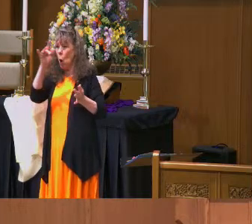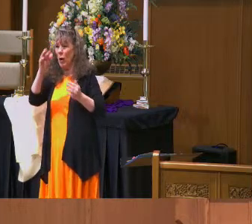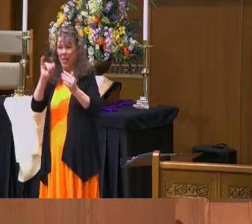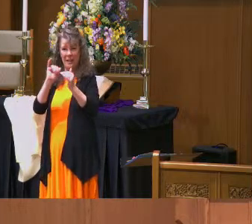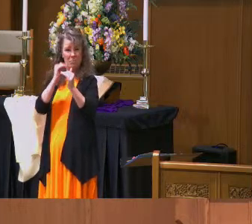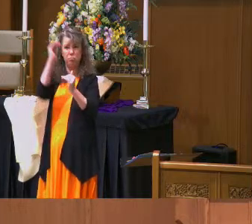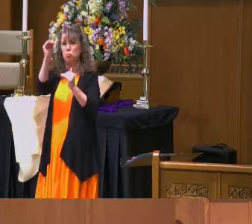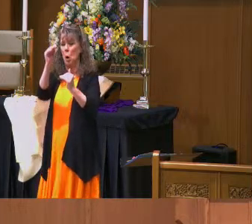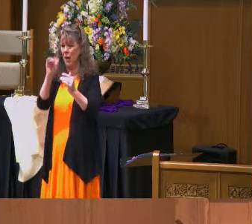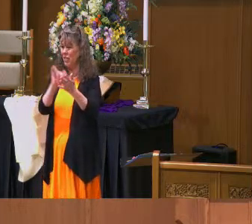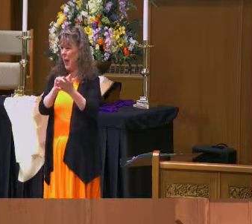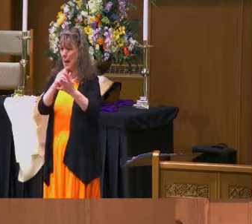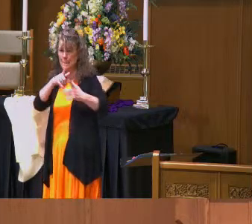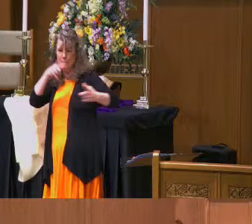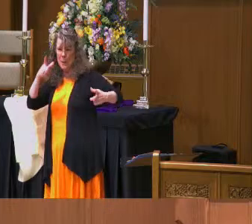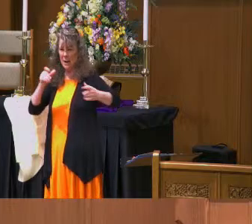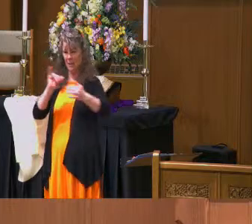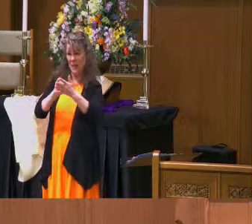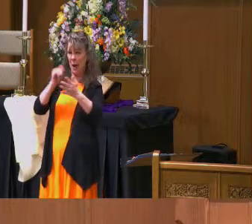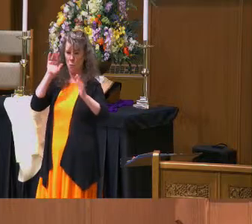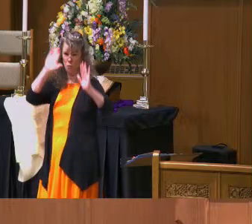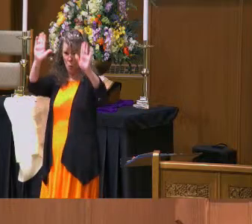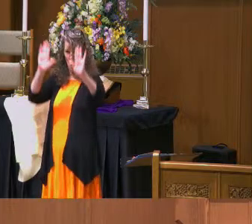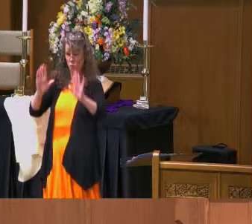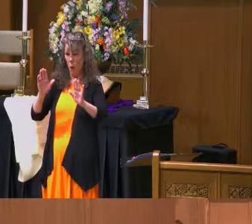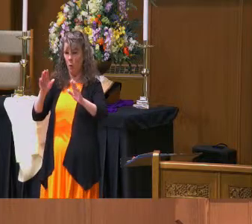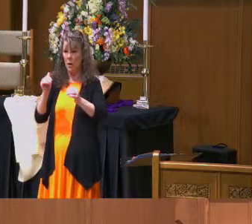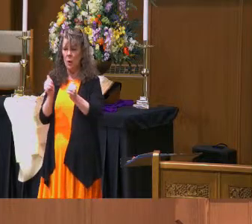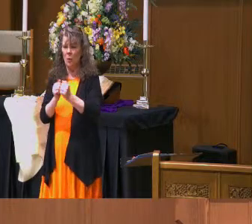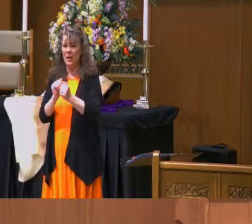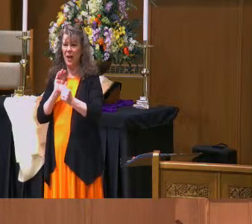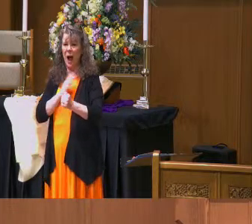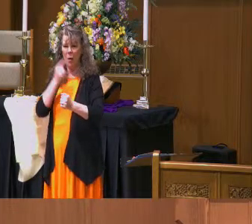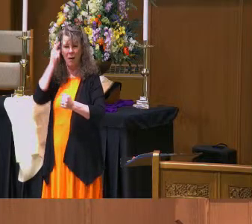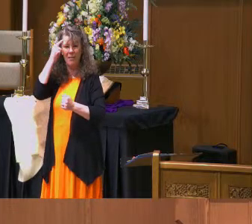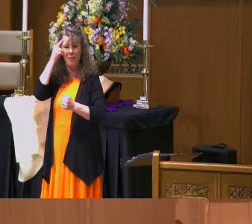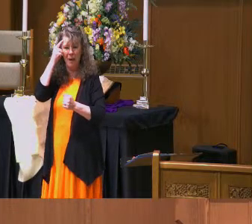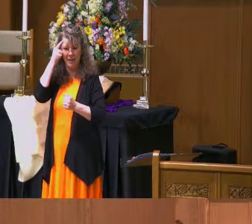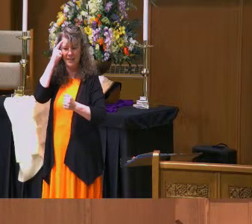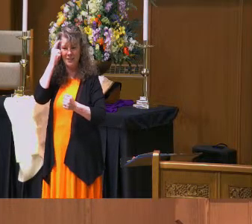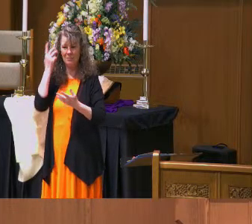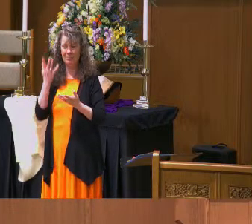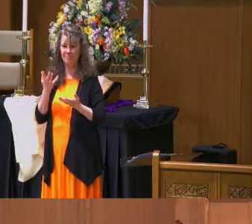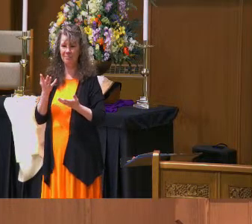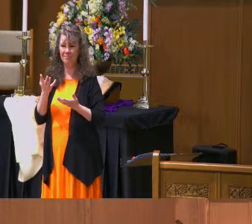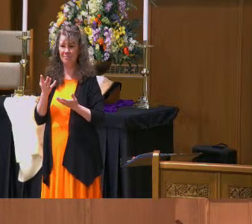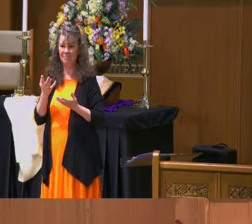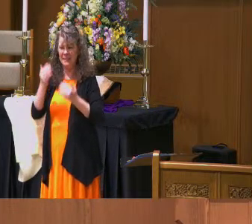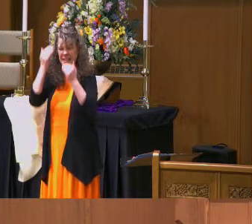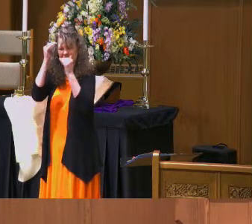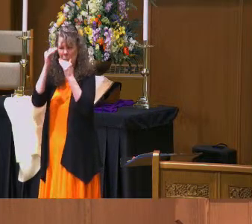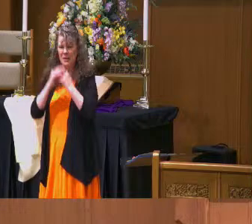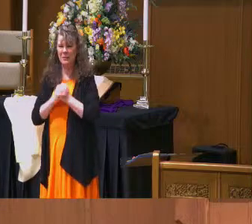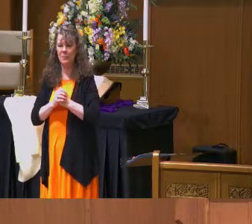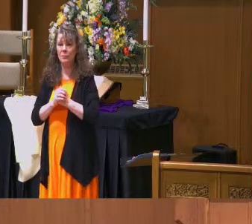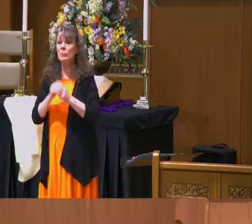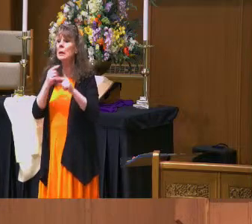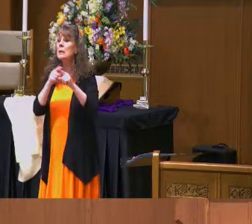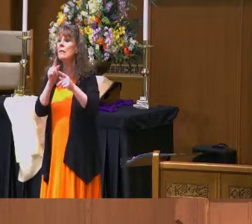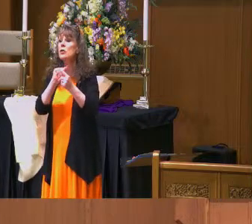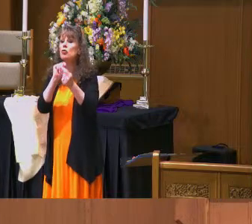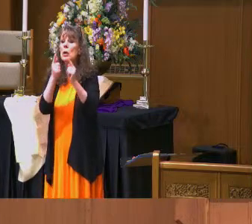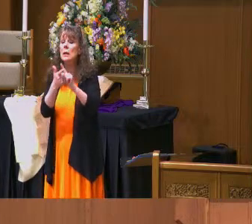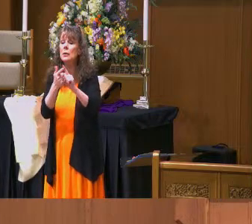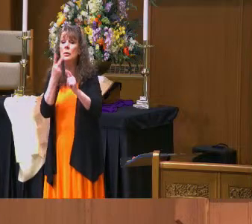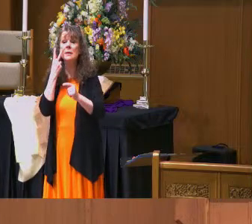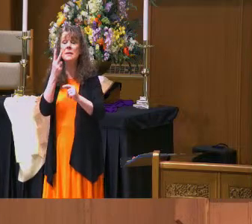that big and that amazing with our human limitations. In different translations, you will